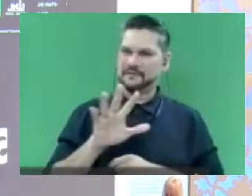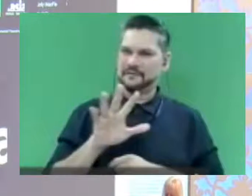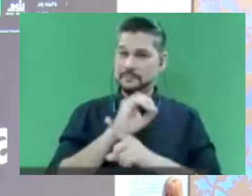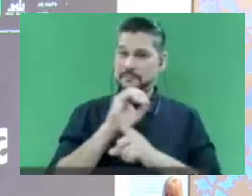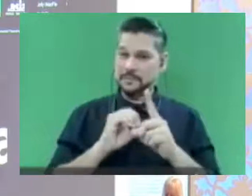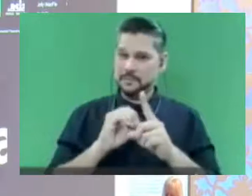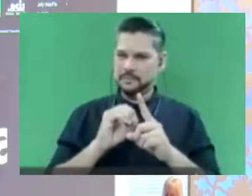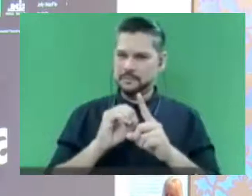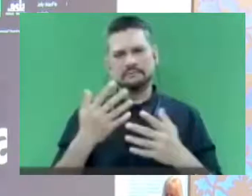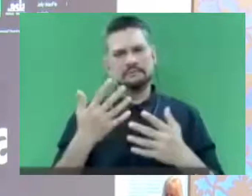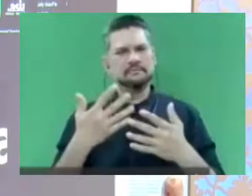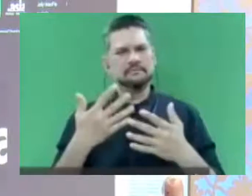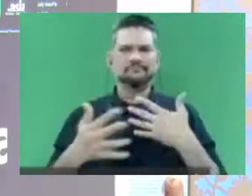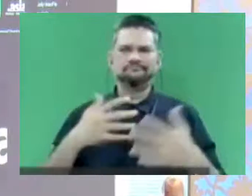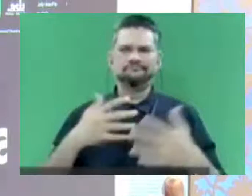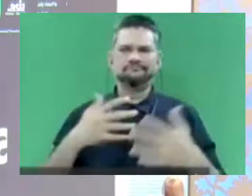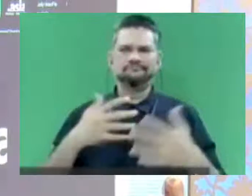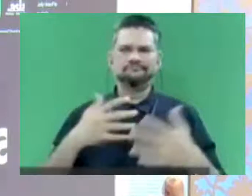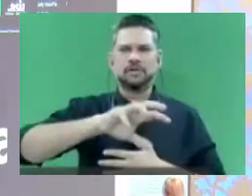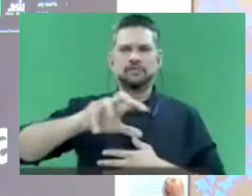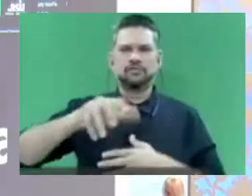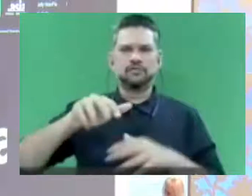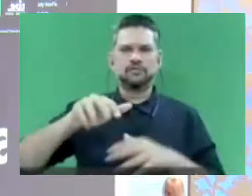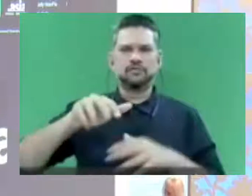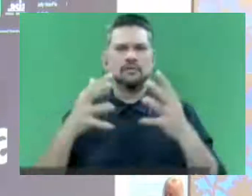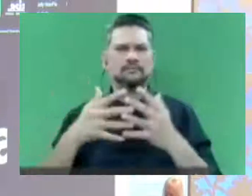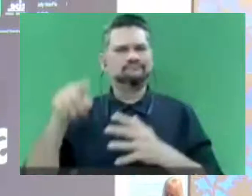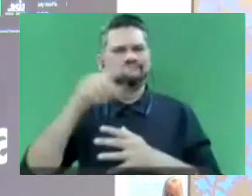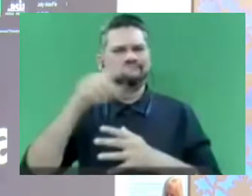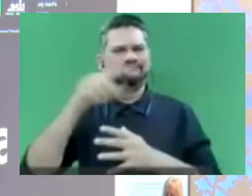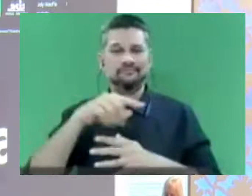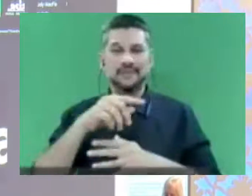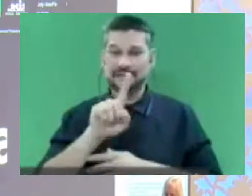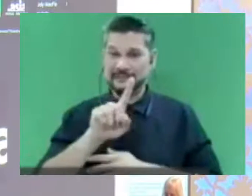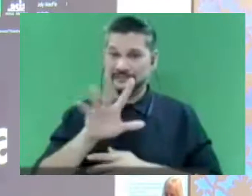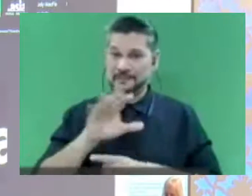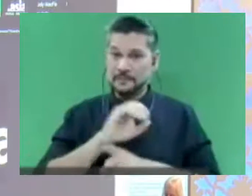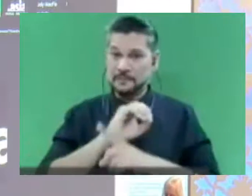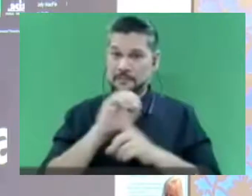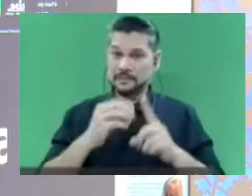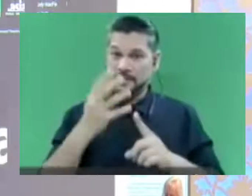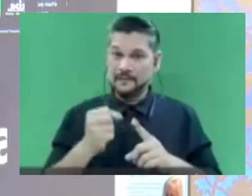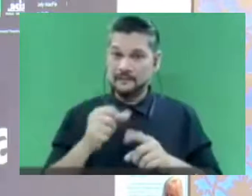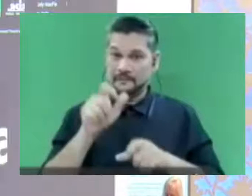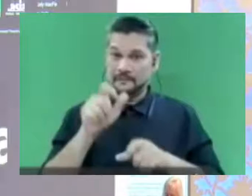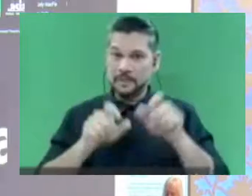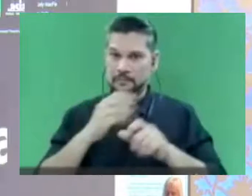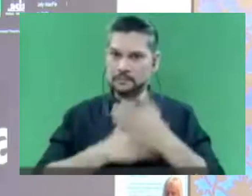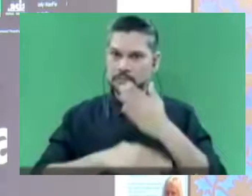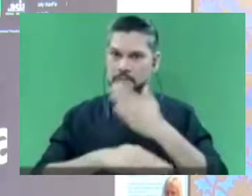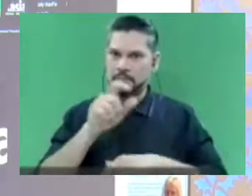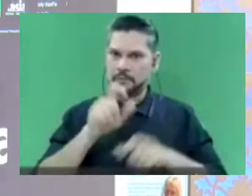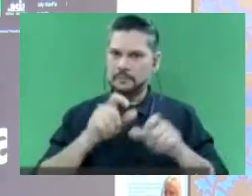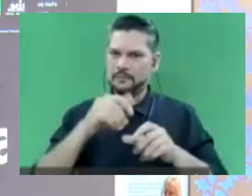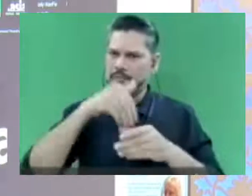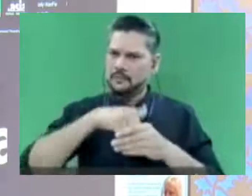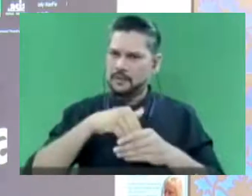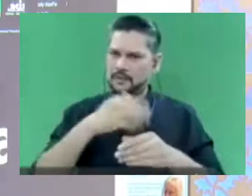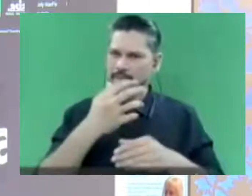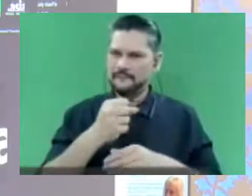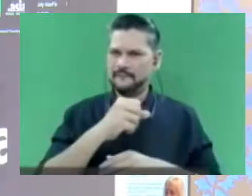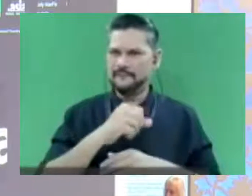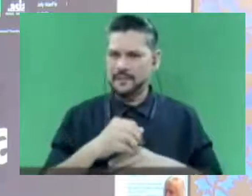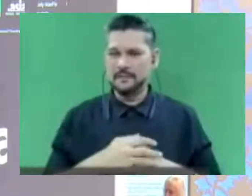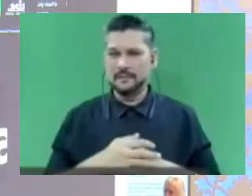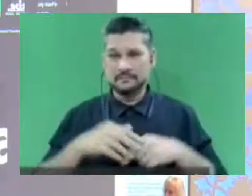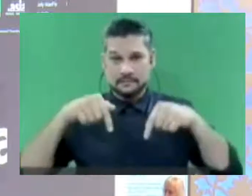any country's population, have a disability. But here, we might have 5 or